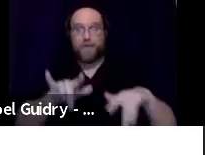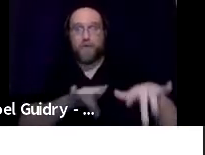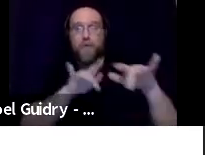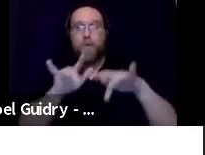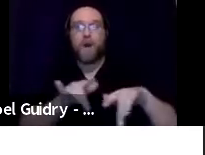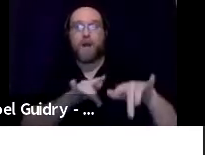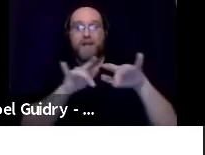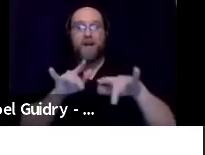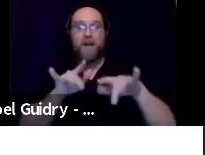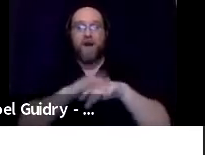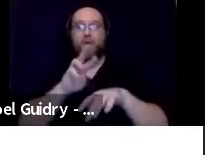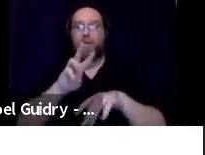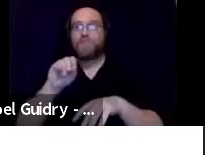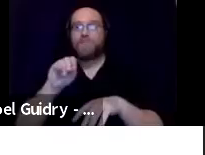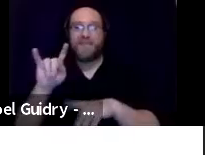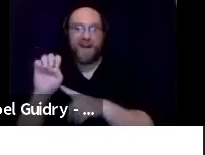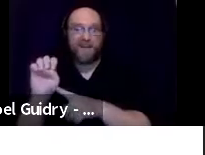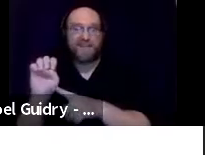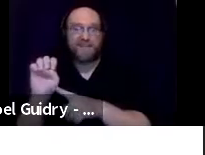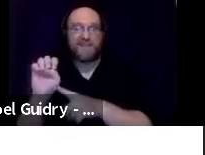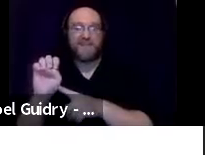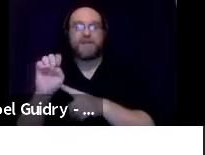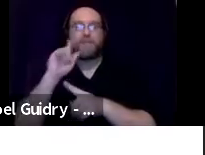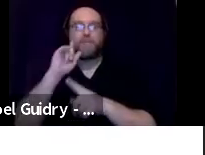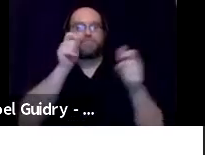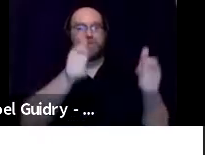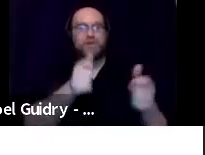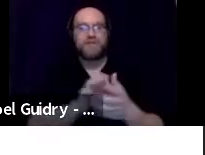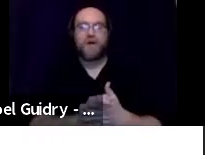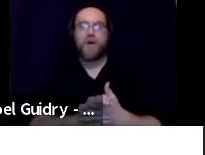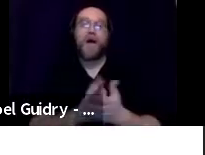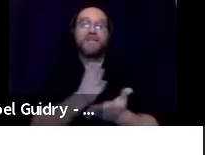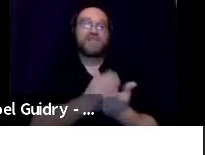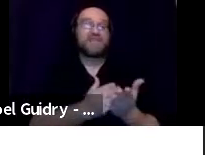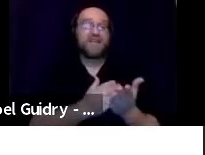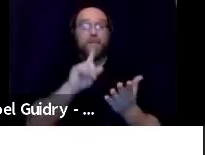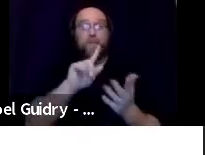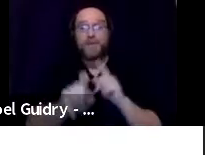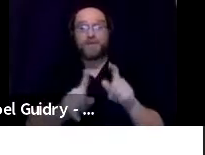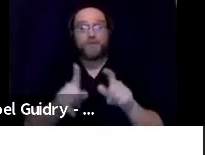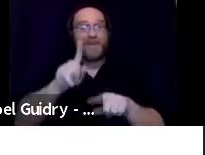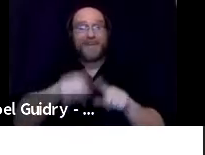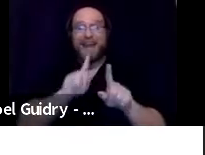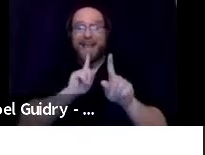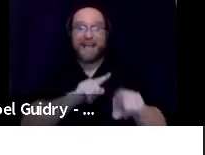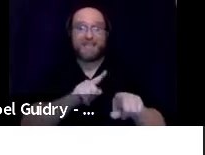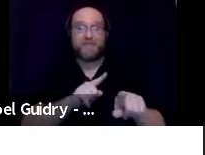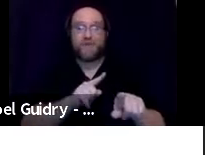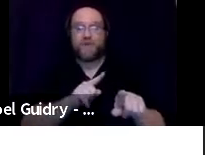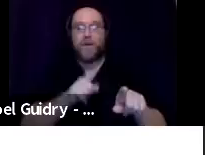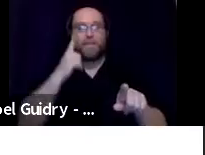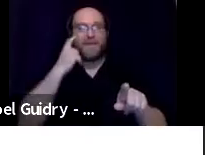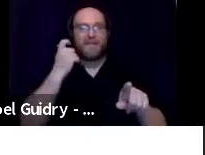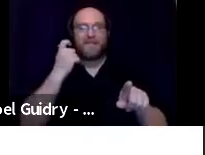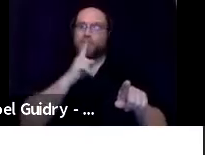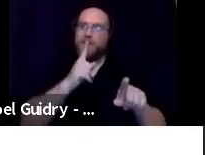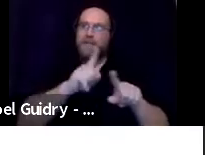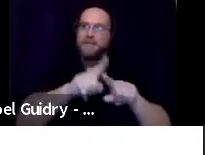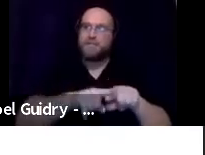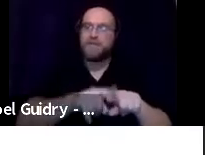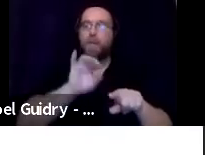that we may not be able to answer because the situation is so fluid, or questions that we may not be answered today, but we might be able to answer